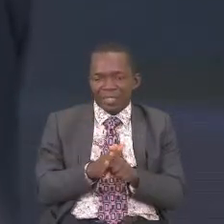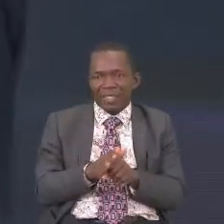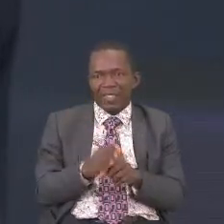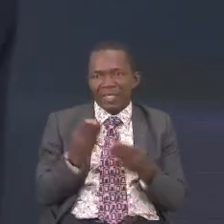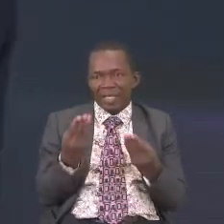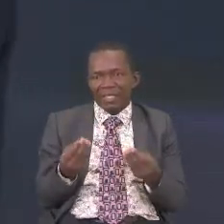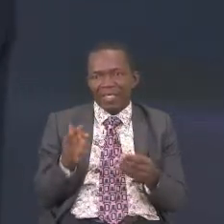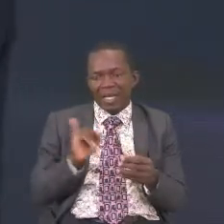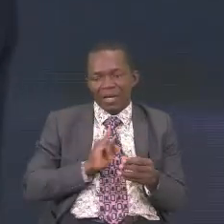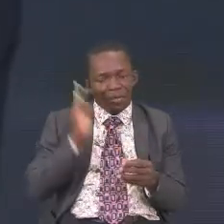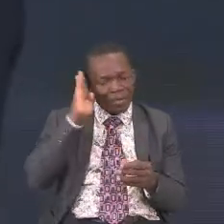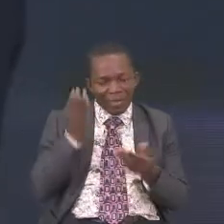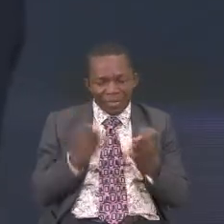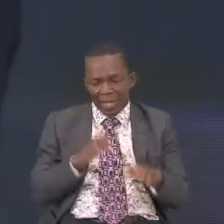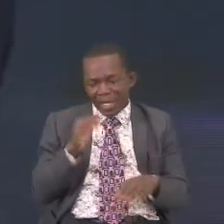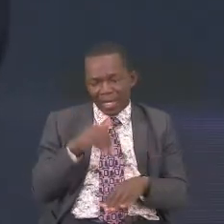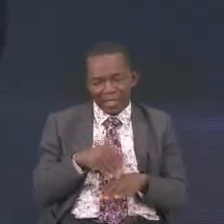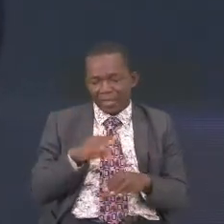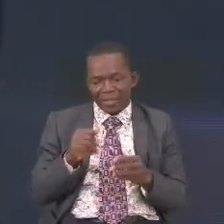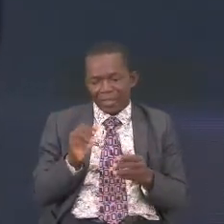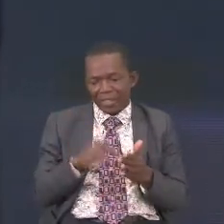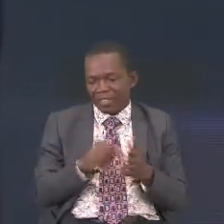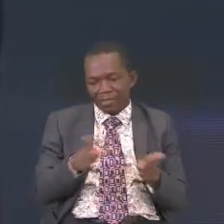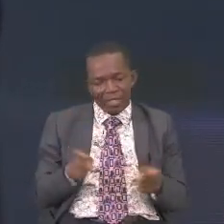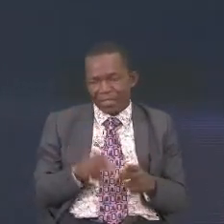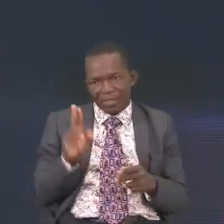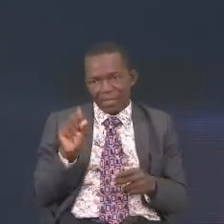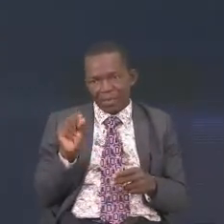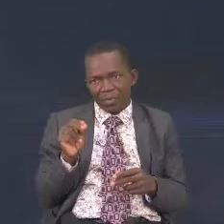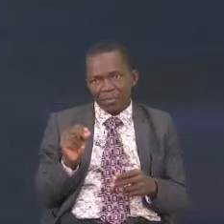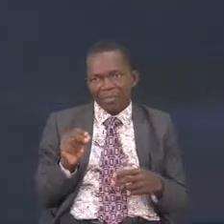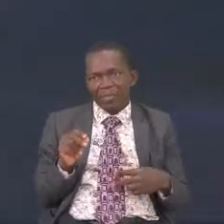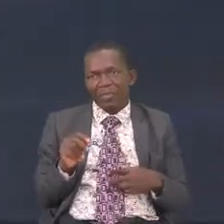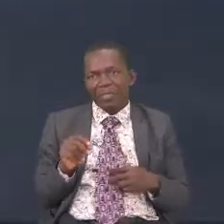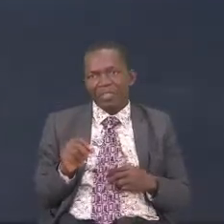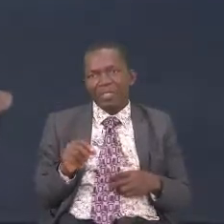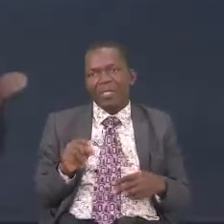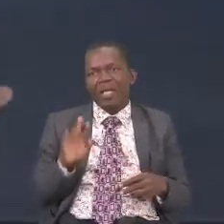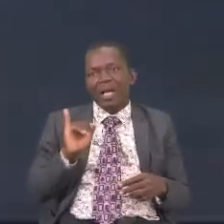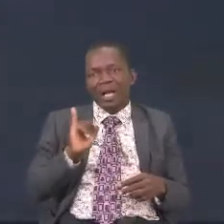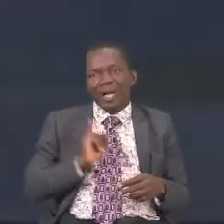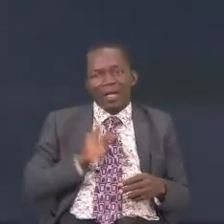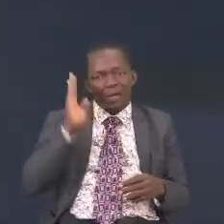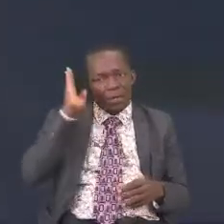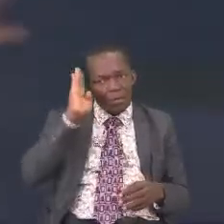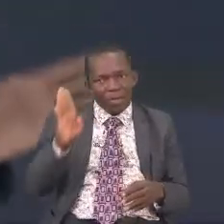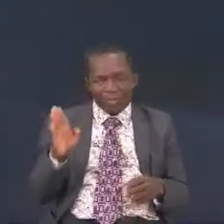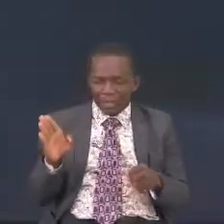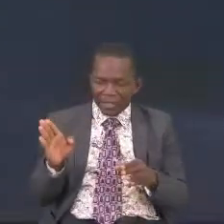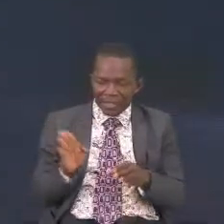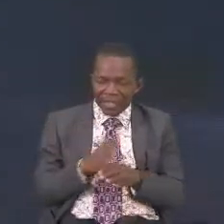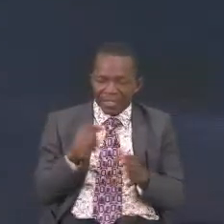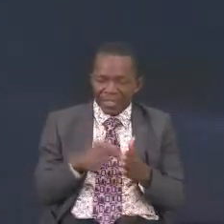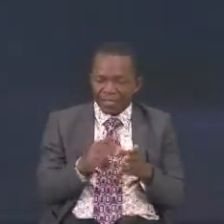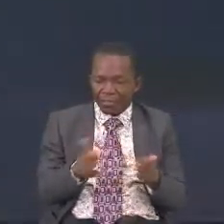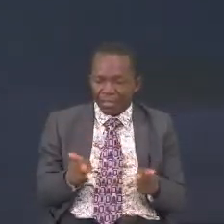and I will die at Jericho. No, you cannot die at Jericho. Die at your post. You have to take the people to the whole